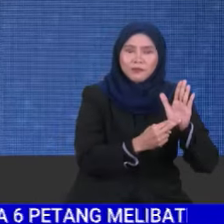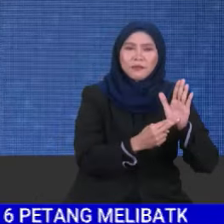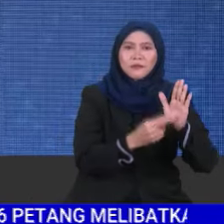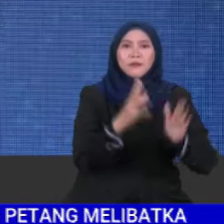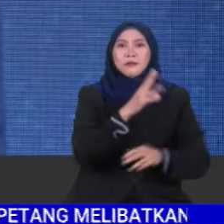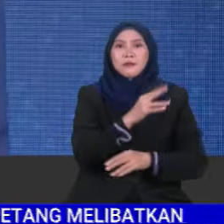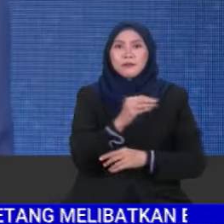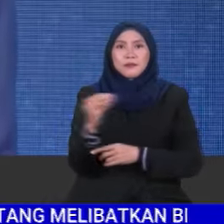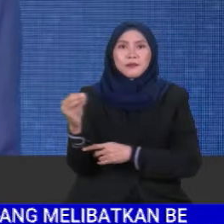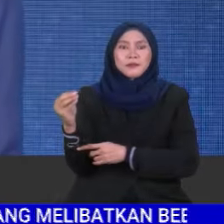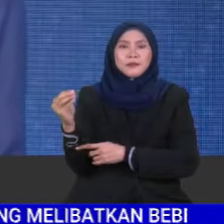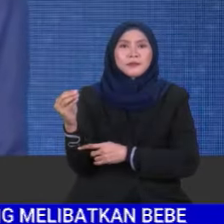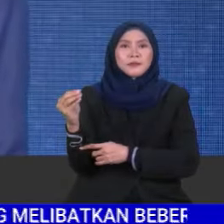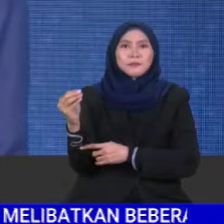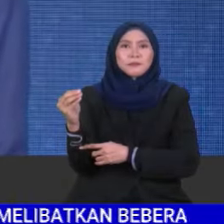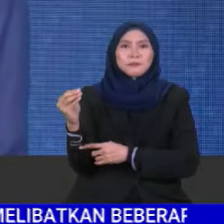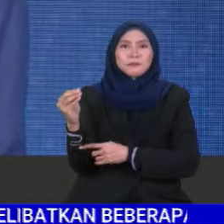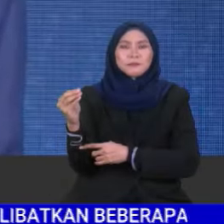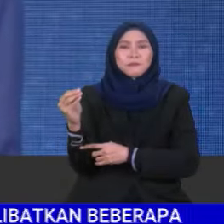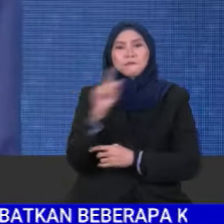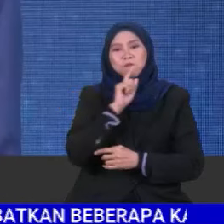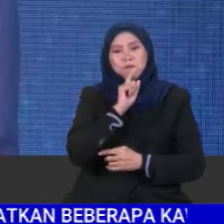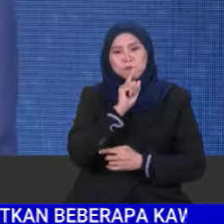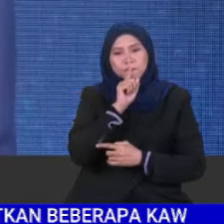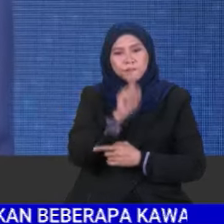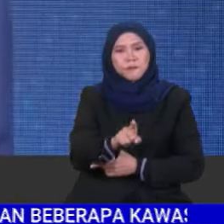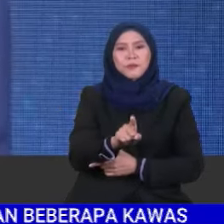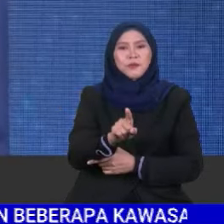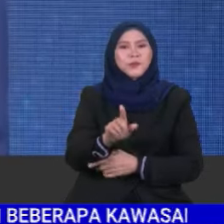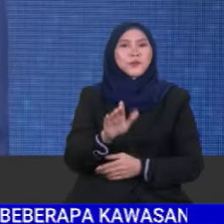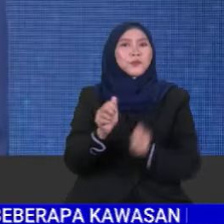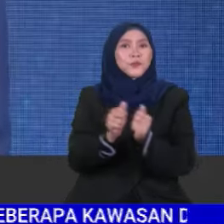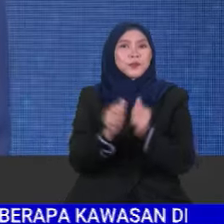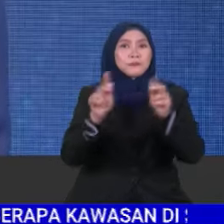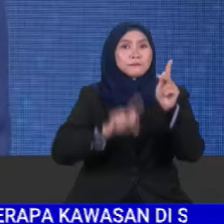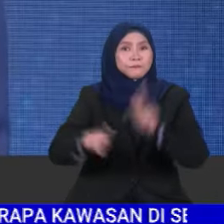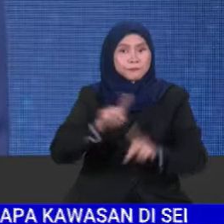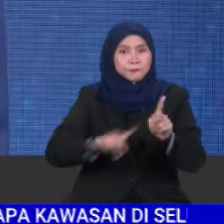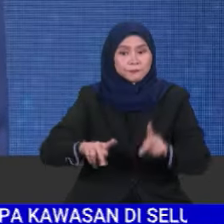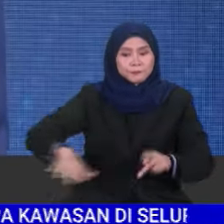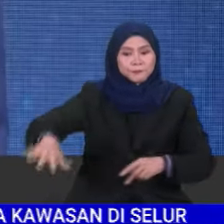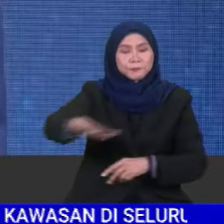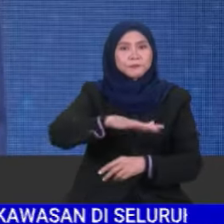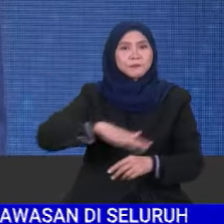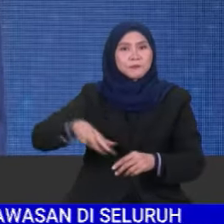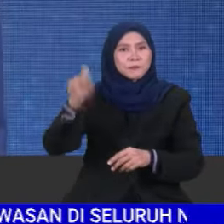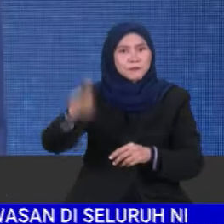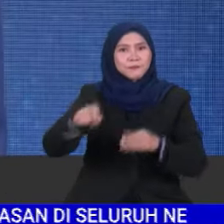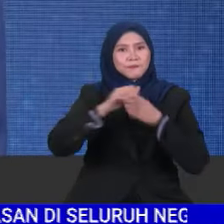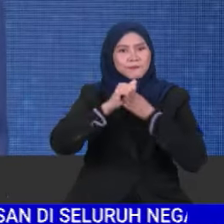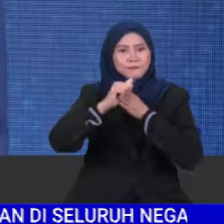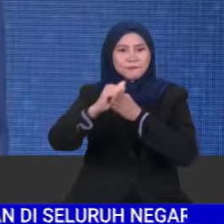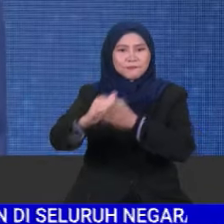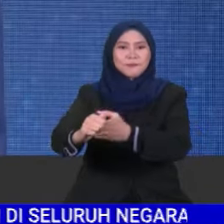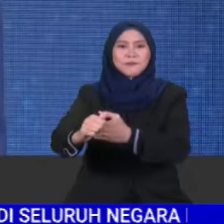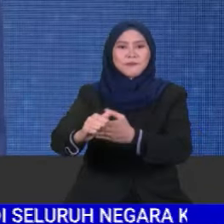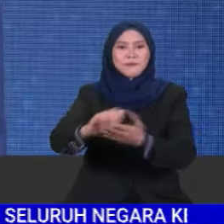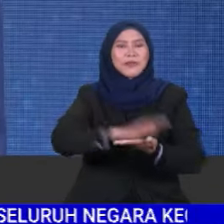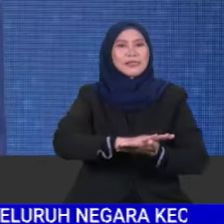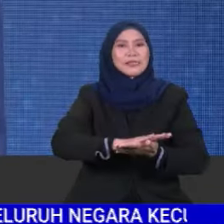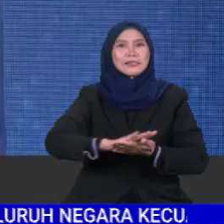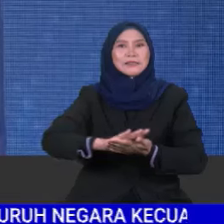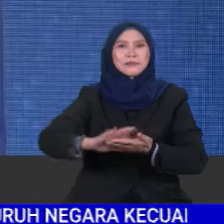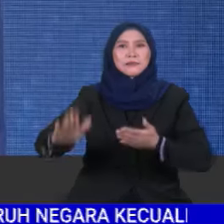and to honor the promise to the people that they are supposed to lead a clean